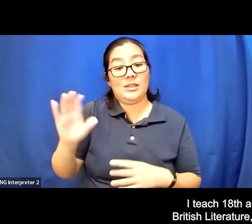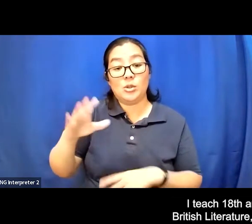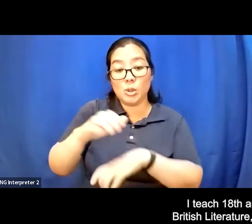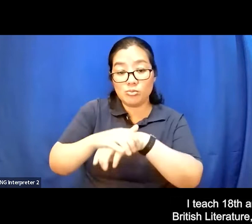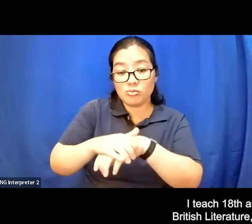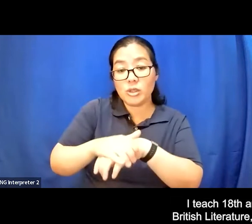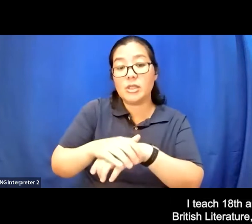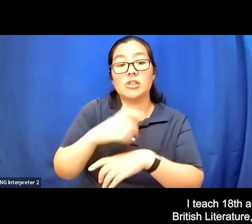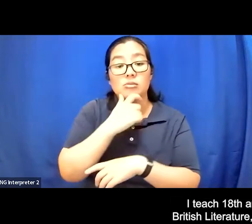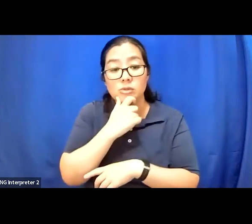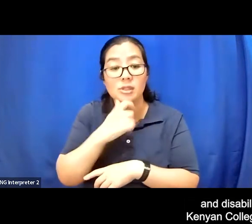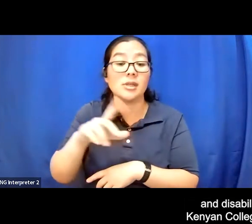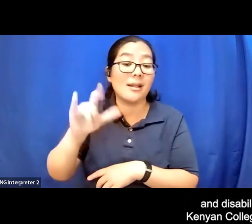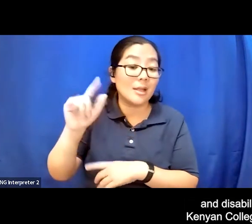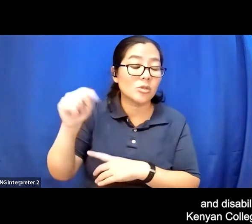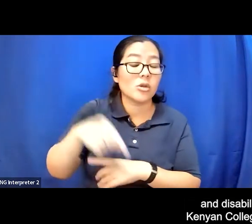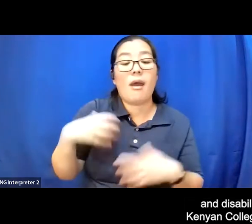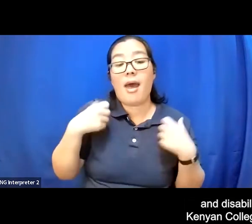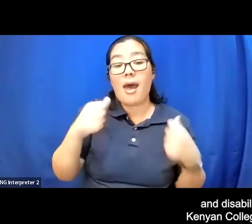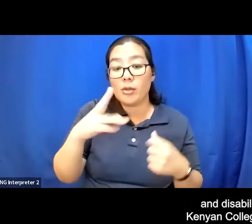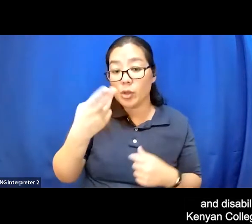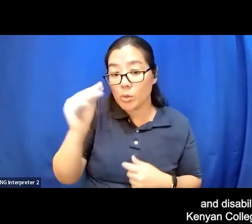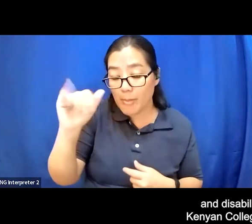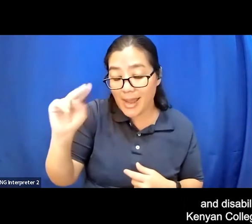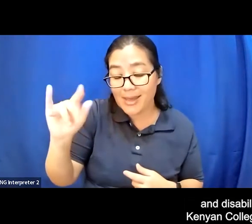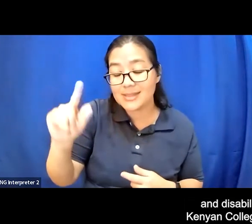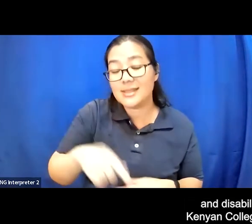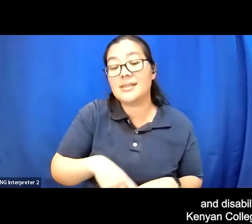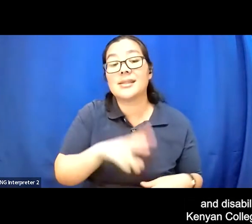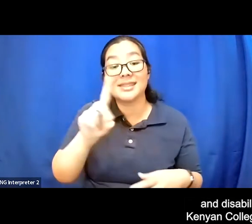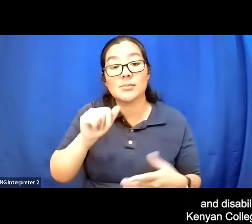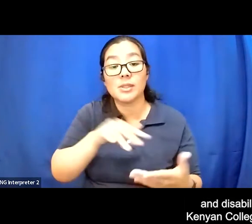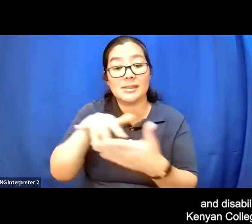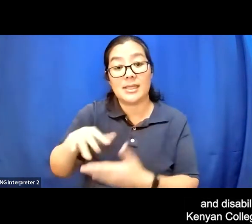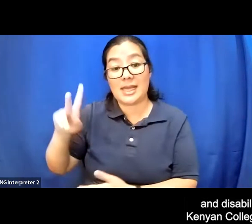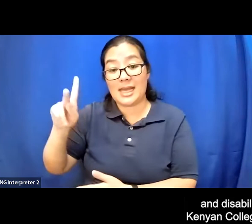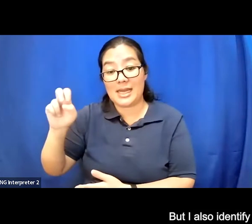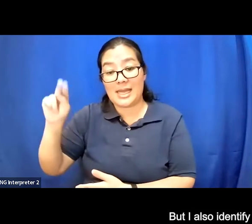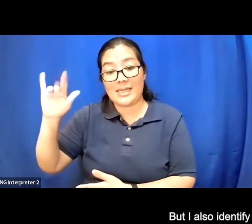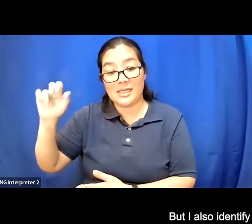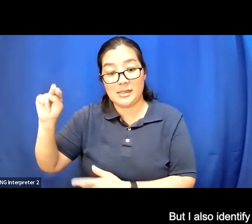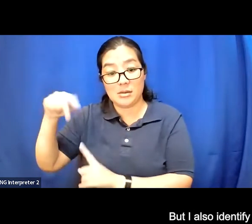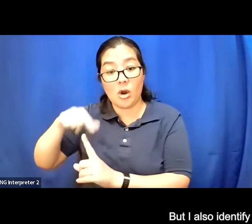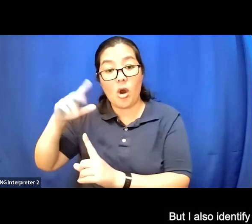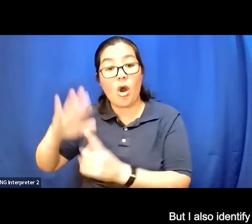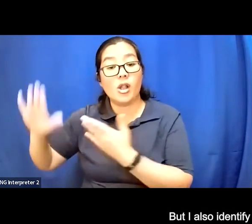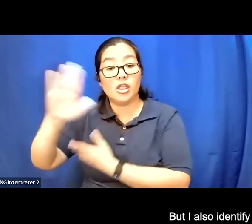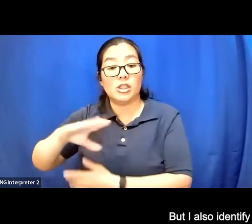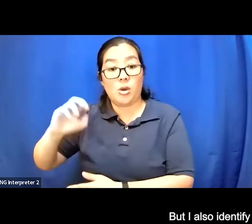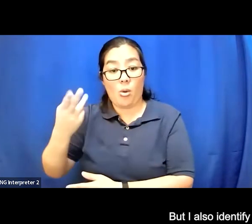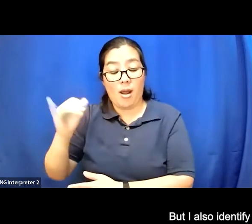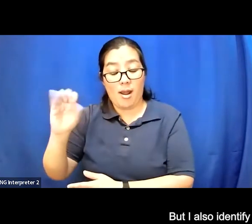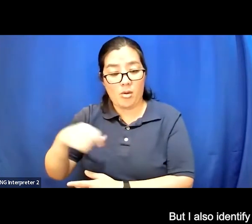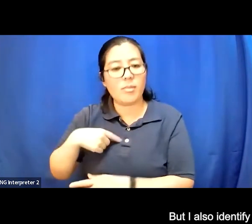literature, health humanities, and disability studies at Kenyon College here in Ohio, but I also identify